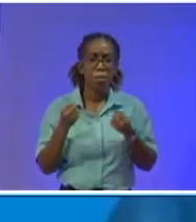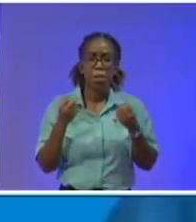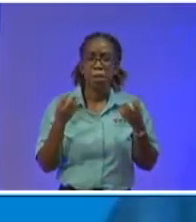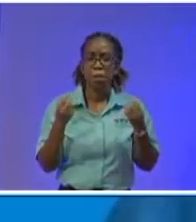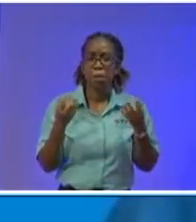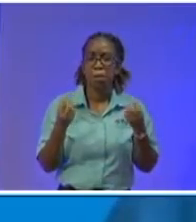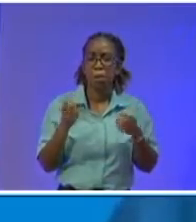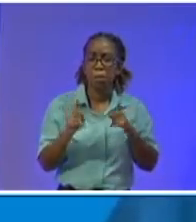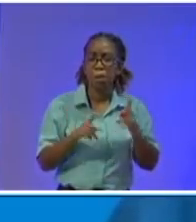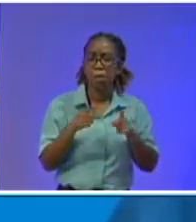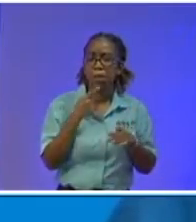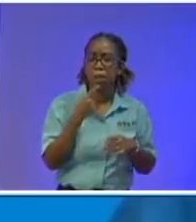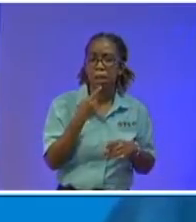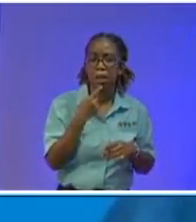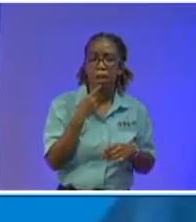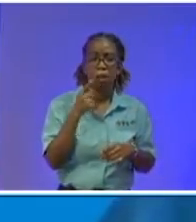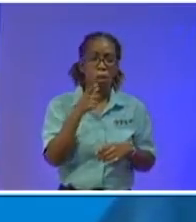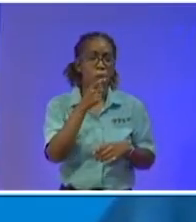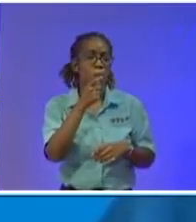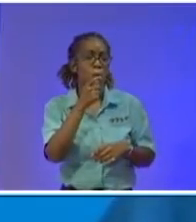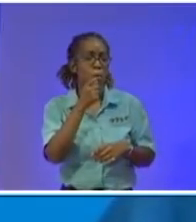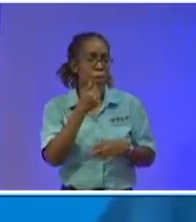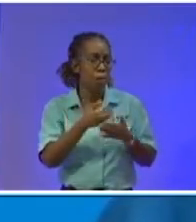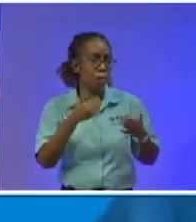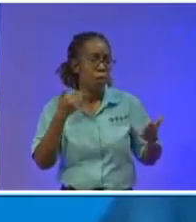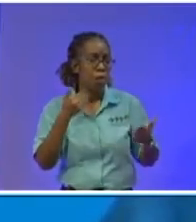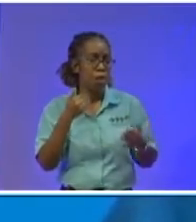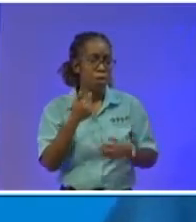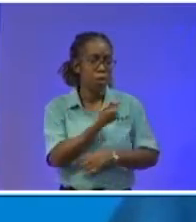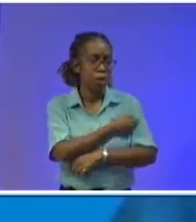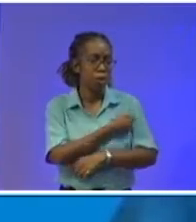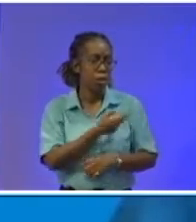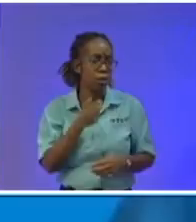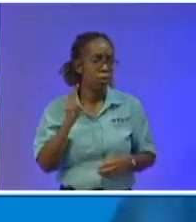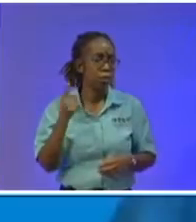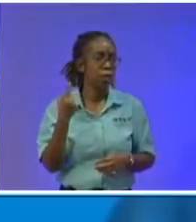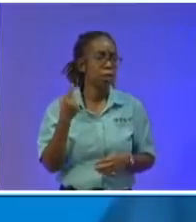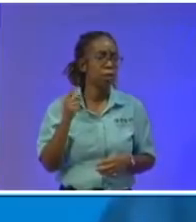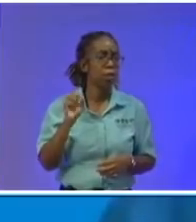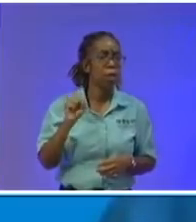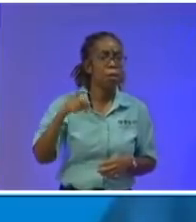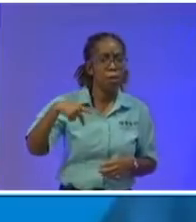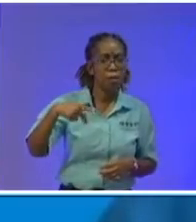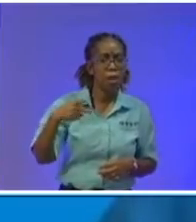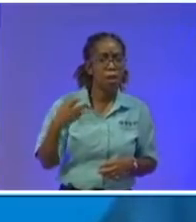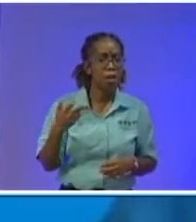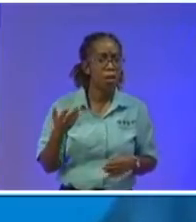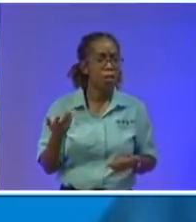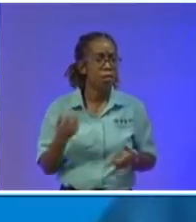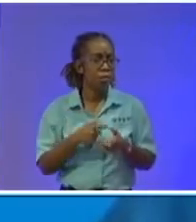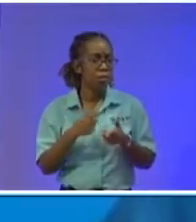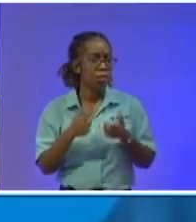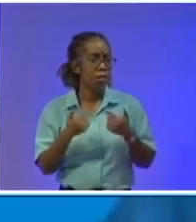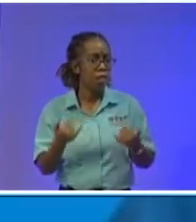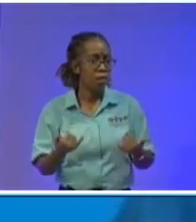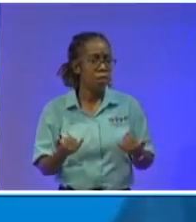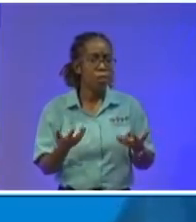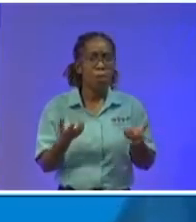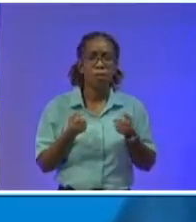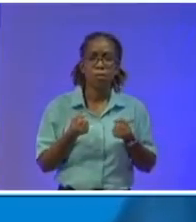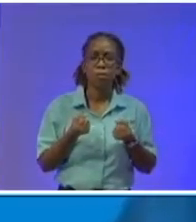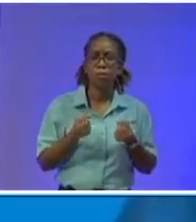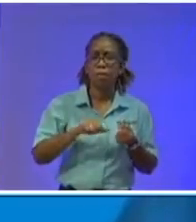a Pfizer who had gotten a Sinopharm would like to take another vaccine. Would that be allowed under the Ministry of